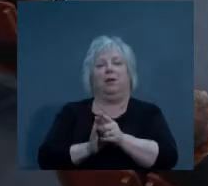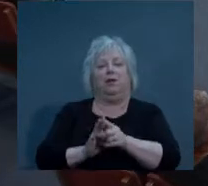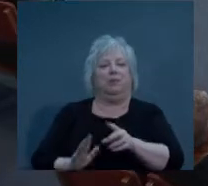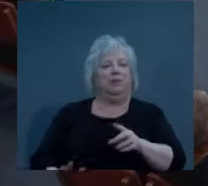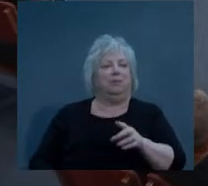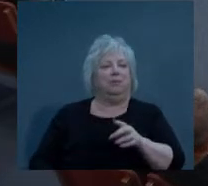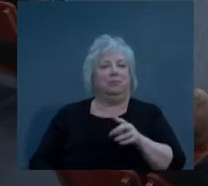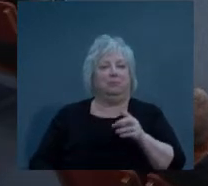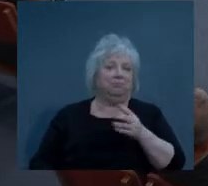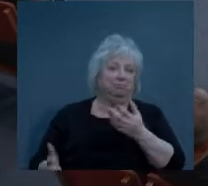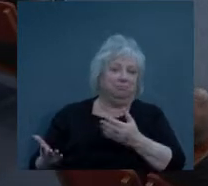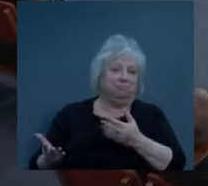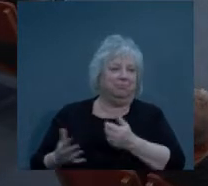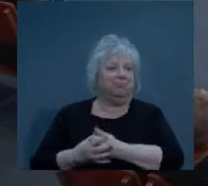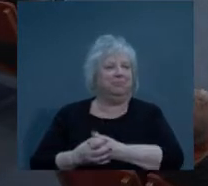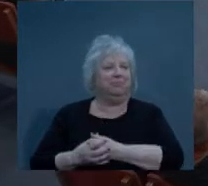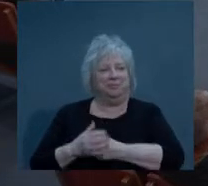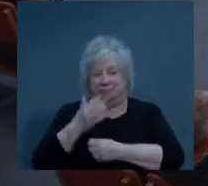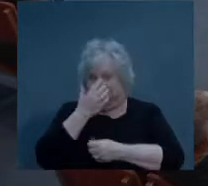Scott?